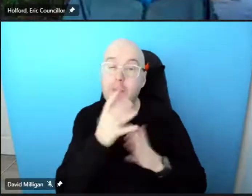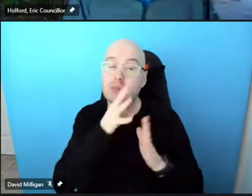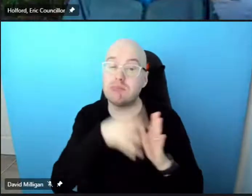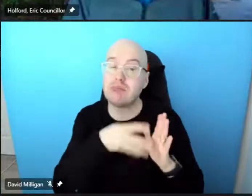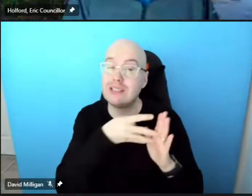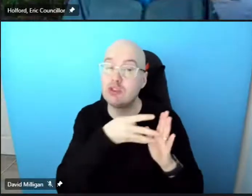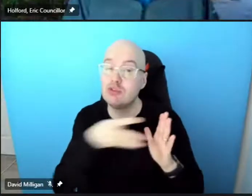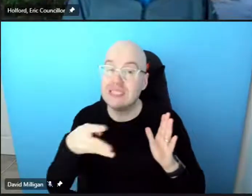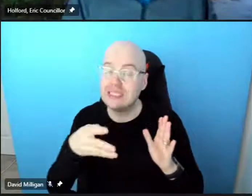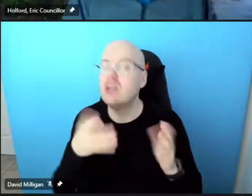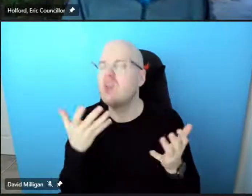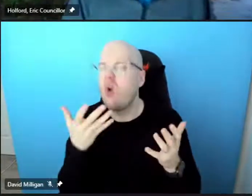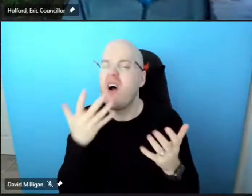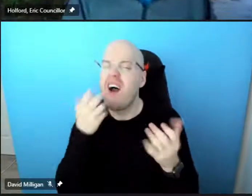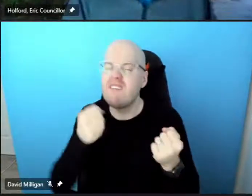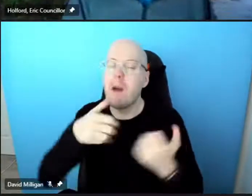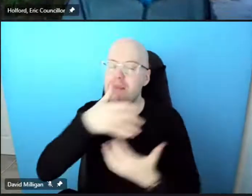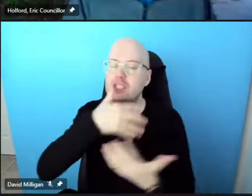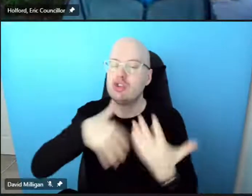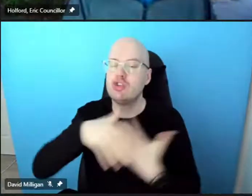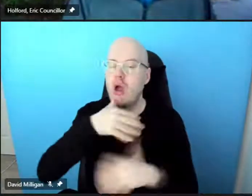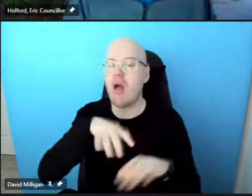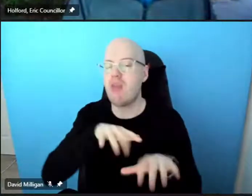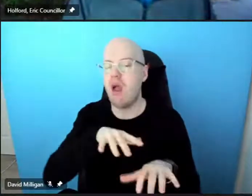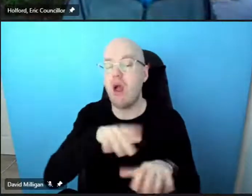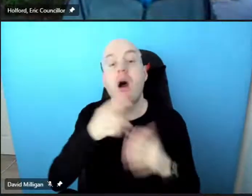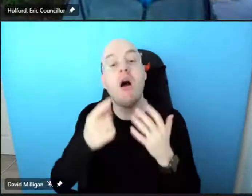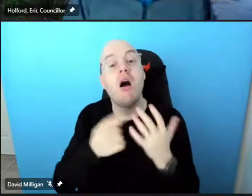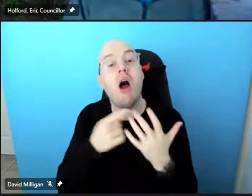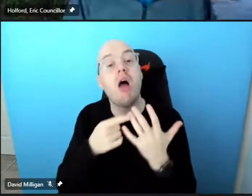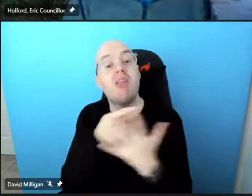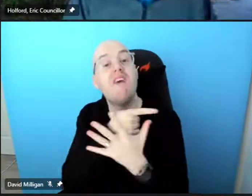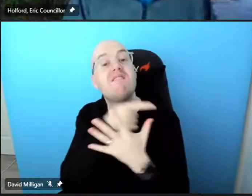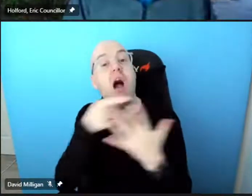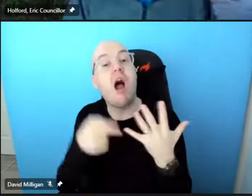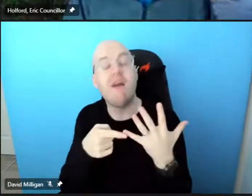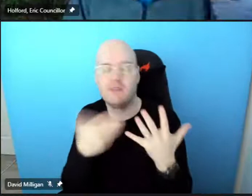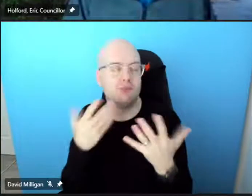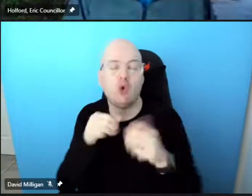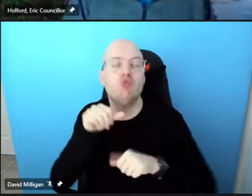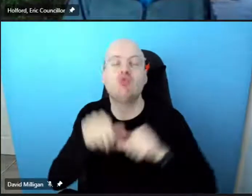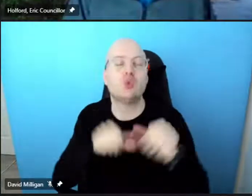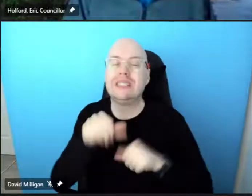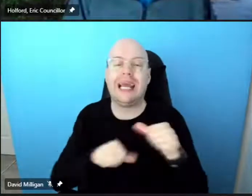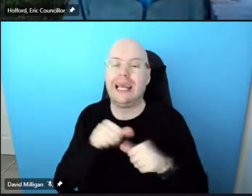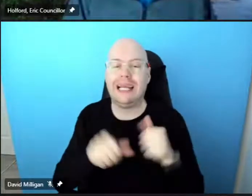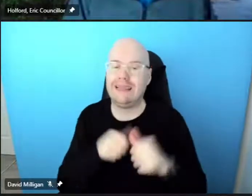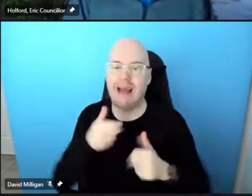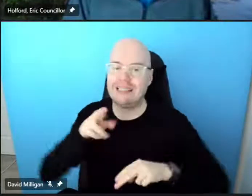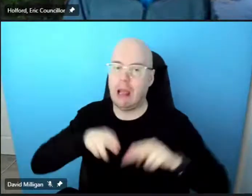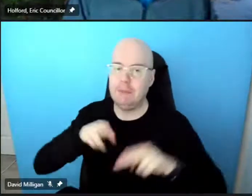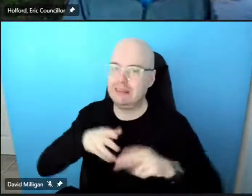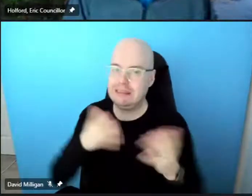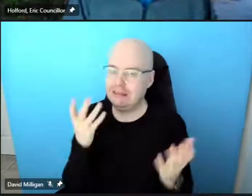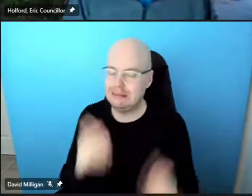in there for us, and the other 5 are just routine type of assignments that would come to us and have been closed in the